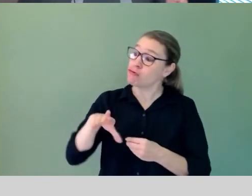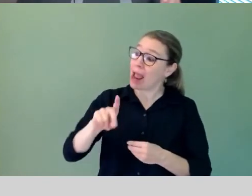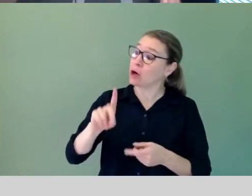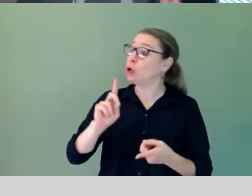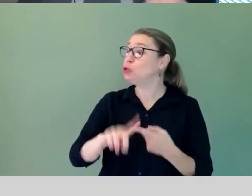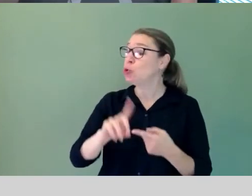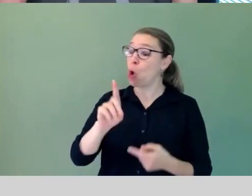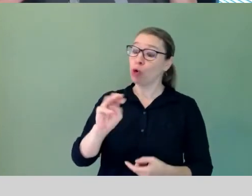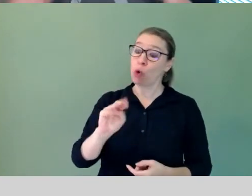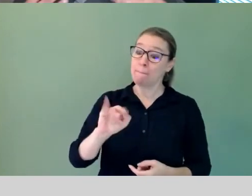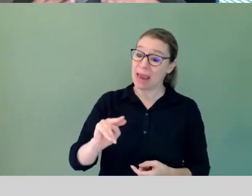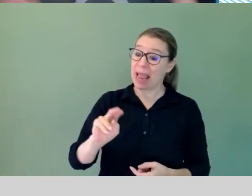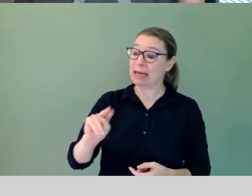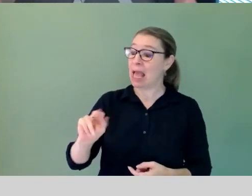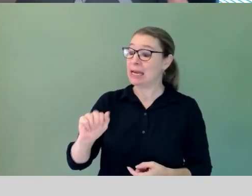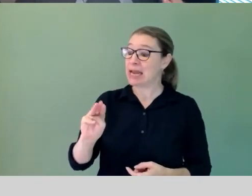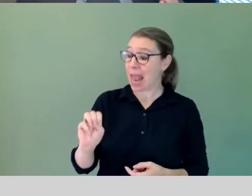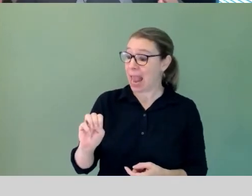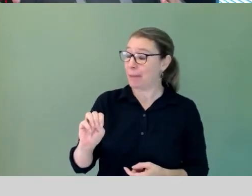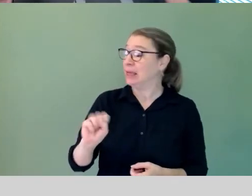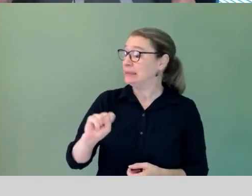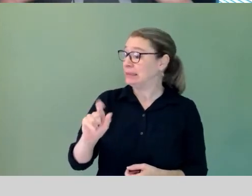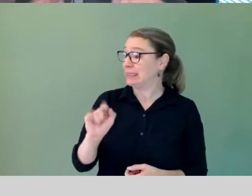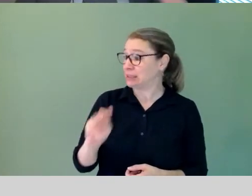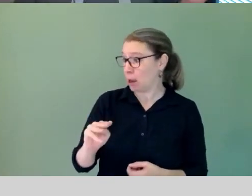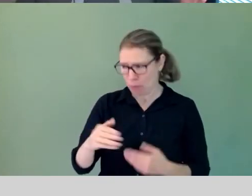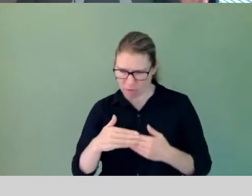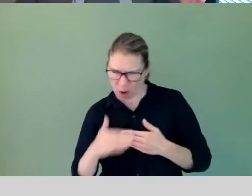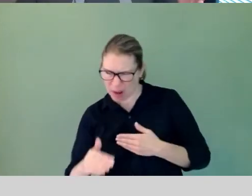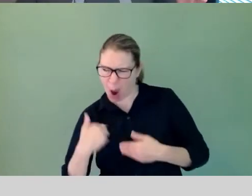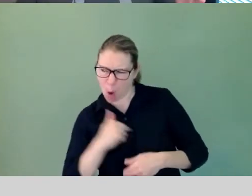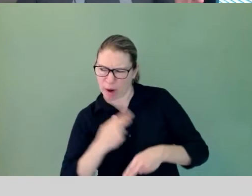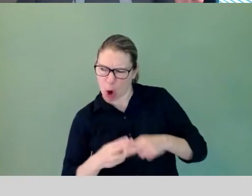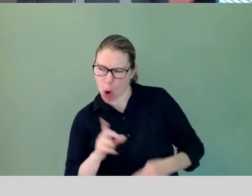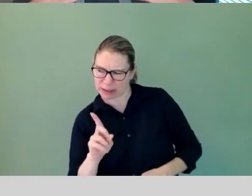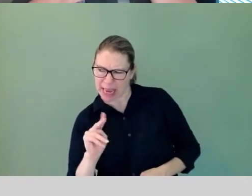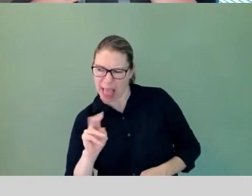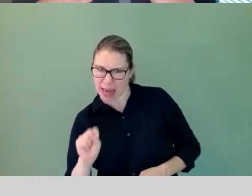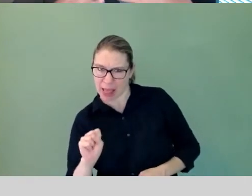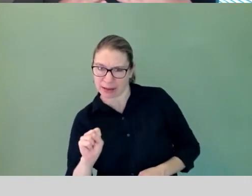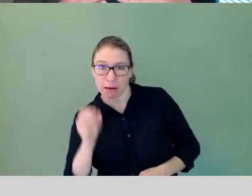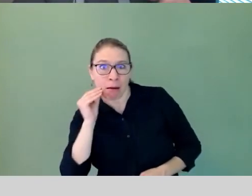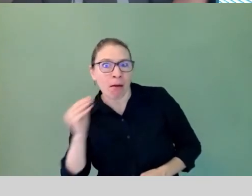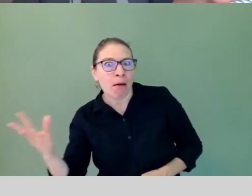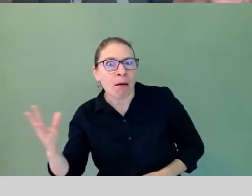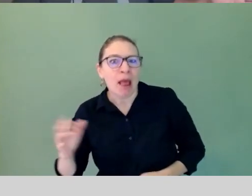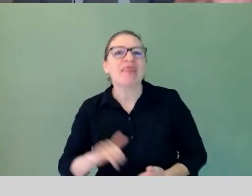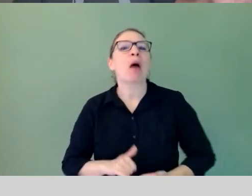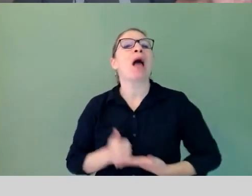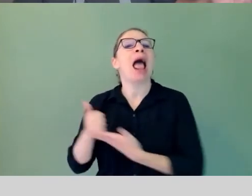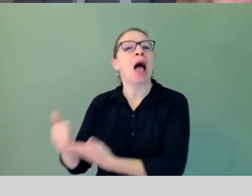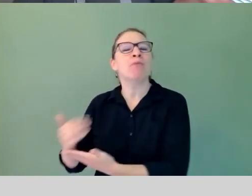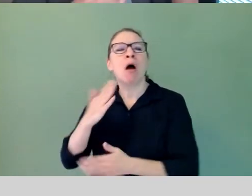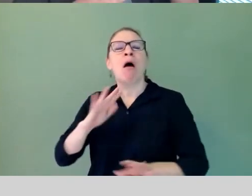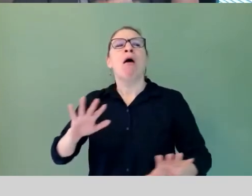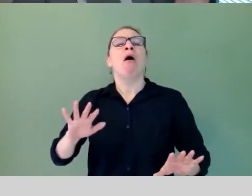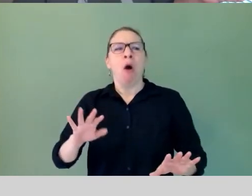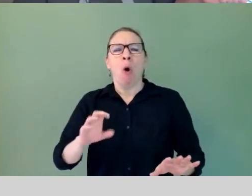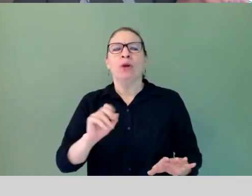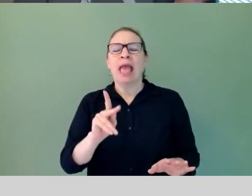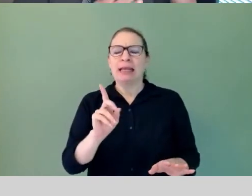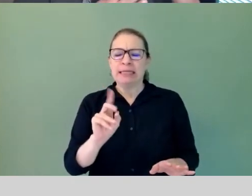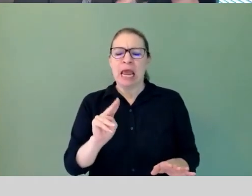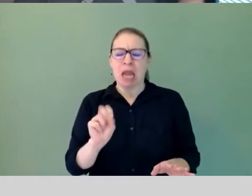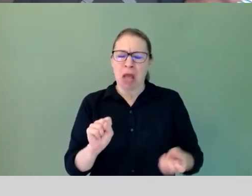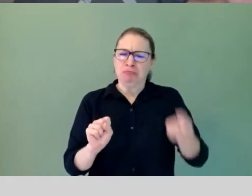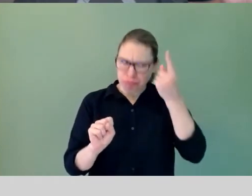of this tutorial. Putting that one sentence in there will let your reader know that this is just how, this is what this acronym is, this is what it